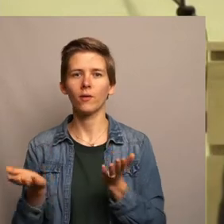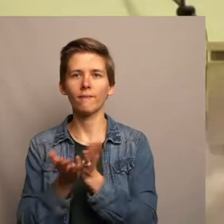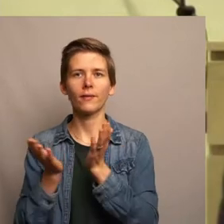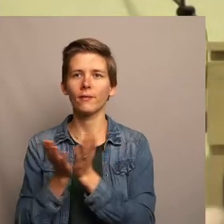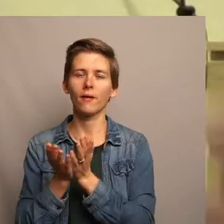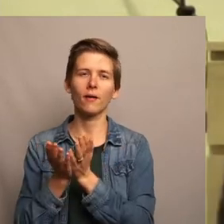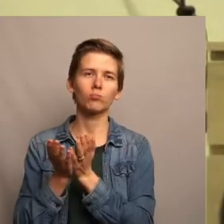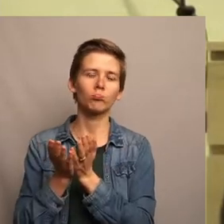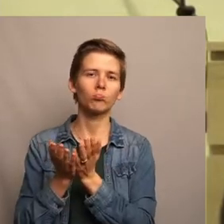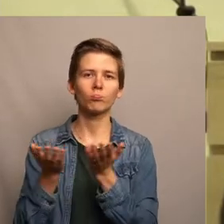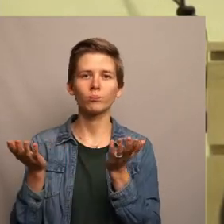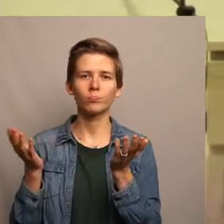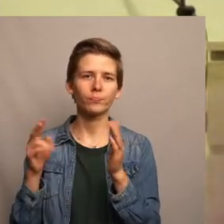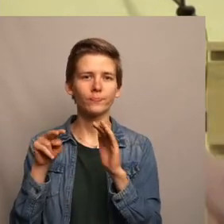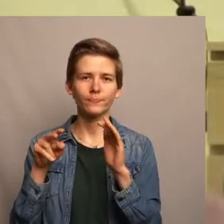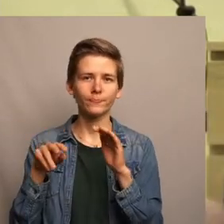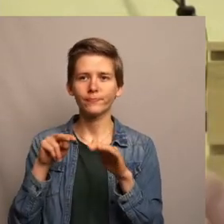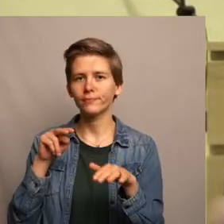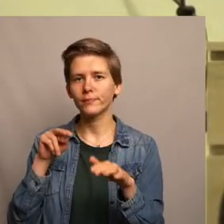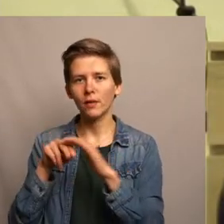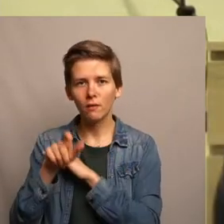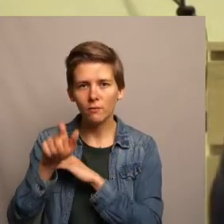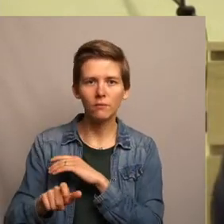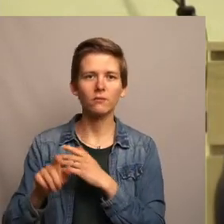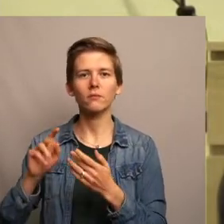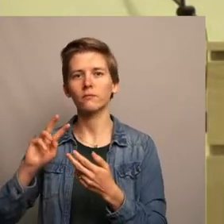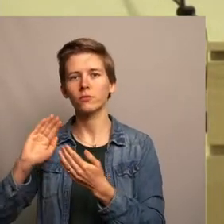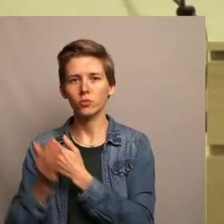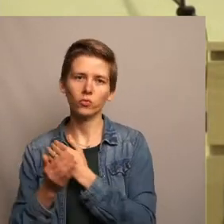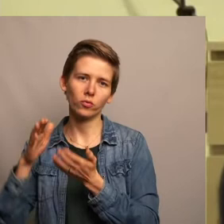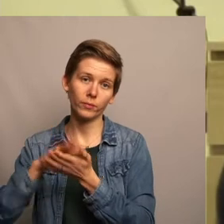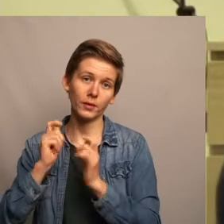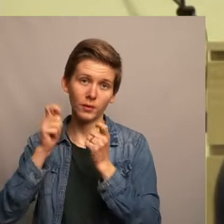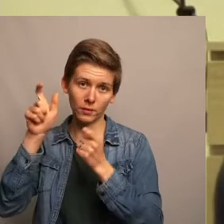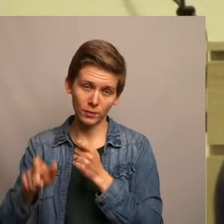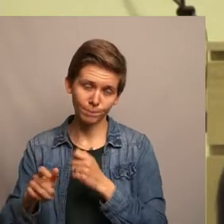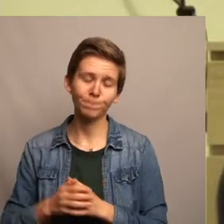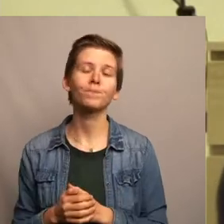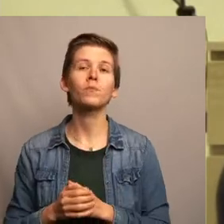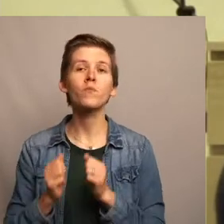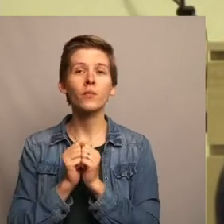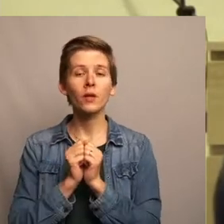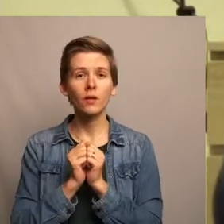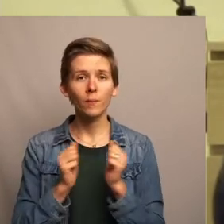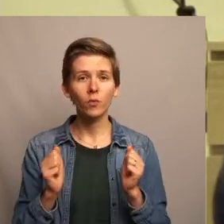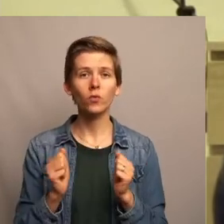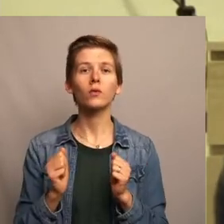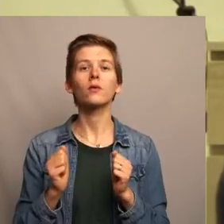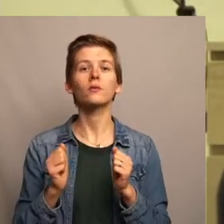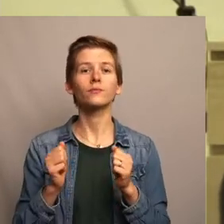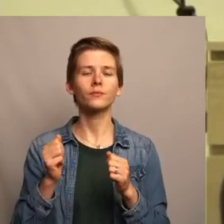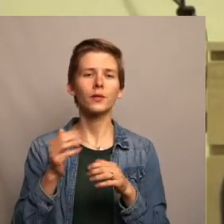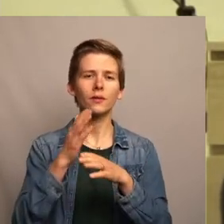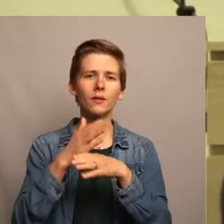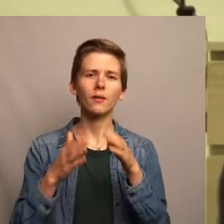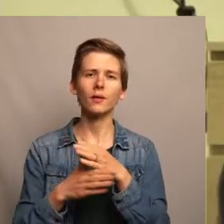it is for a refugee or asylum seeker. So there's no comparison there. But what I can talk about, the systemic obstacles